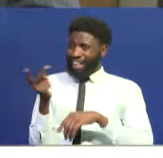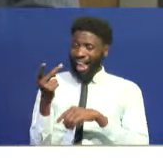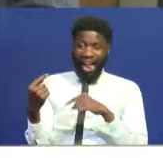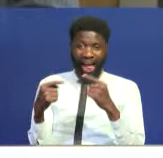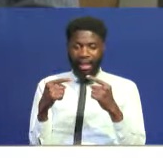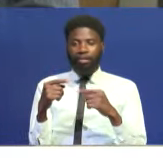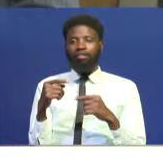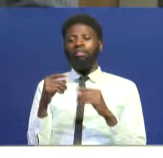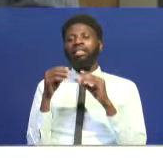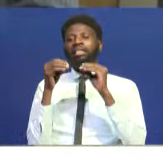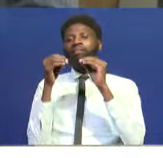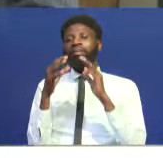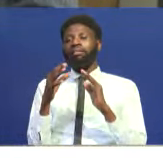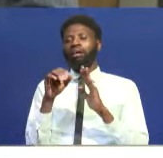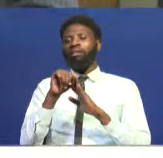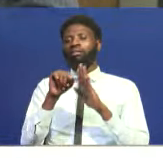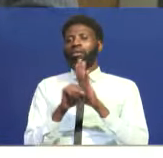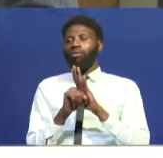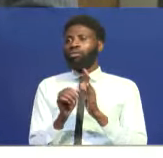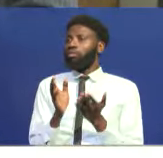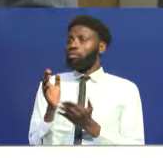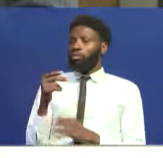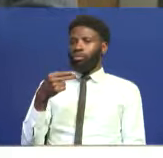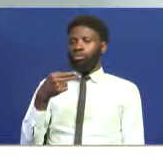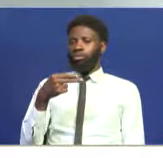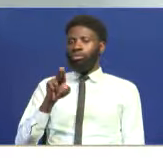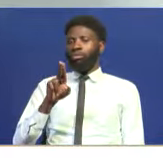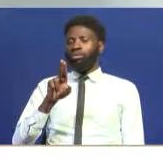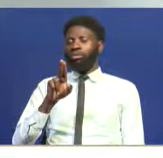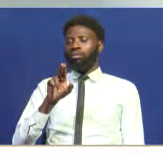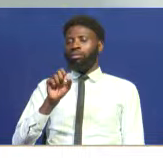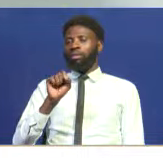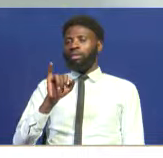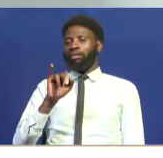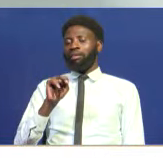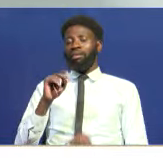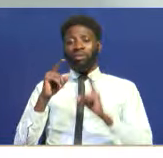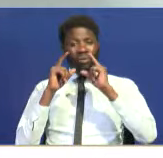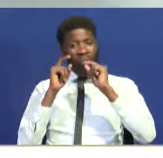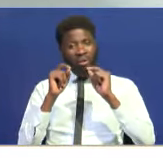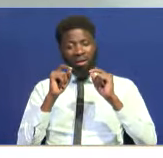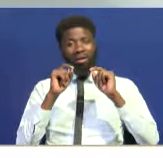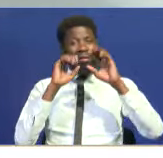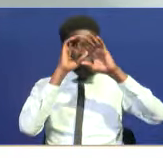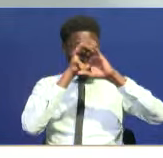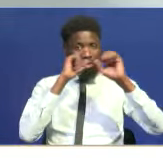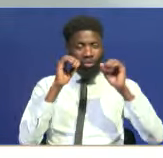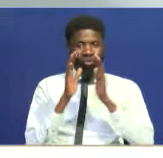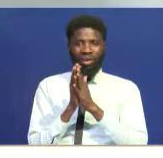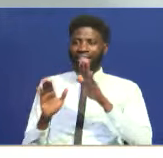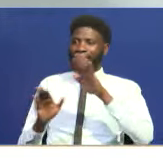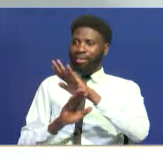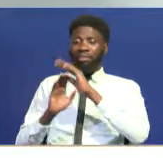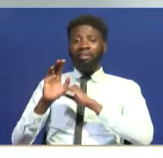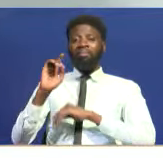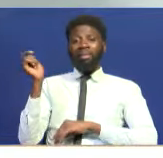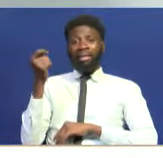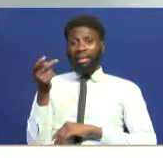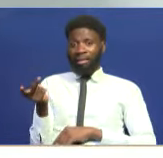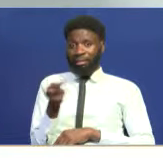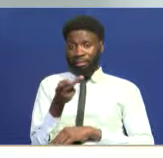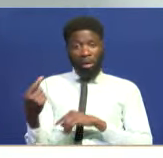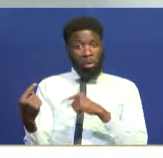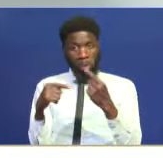hakuna uhasama wowote baina ya rais na naibu wake, akisisitiza kuwa mambo yako shwari na uhusiano wao haujayumba.